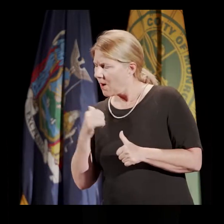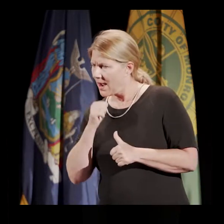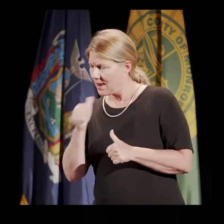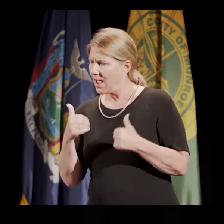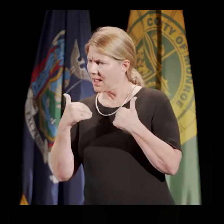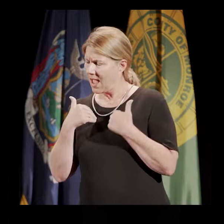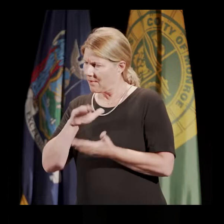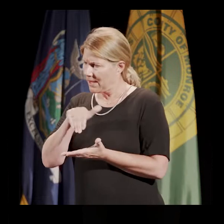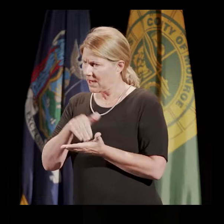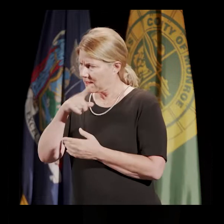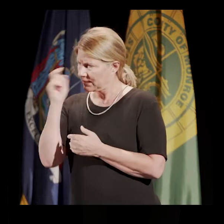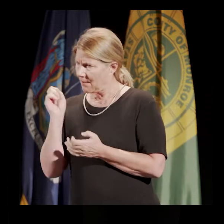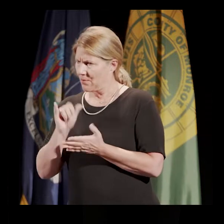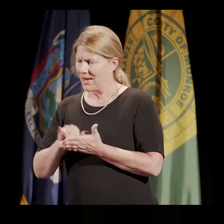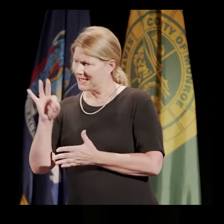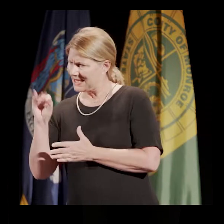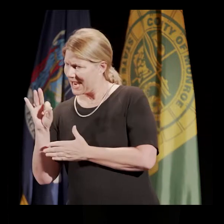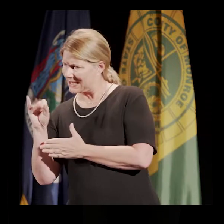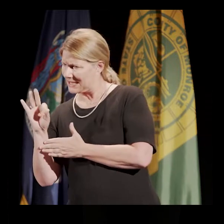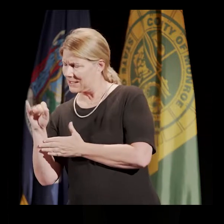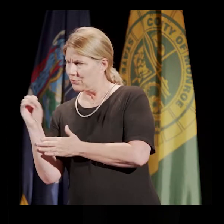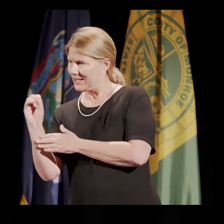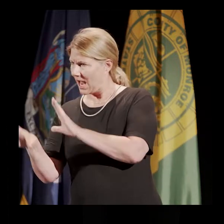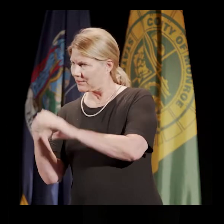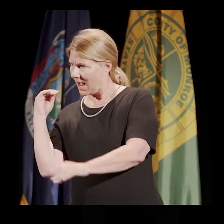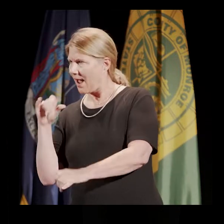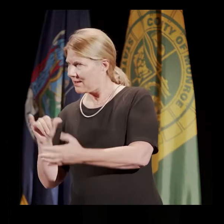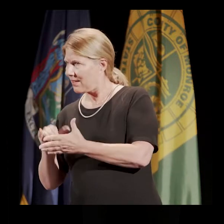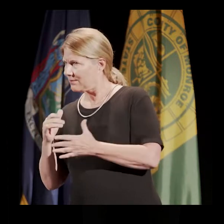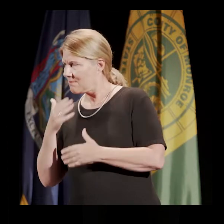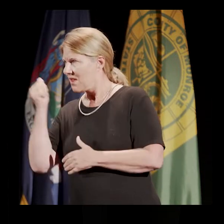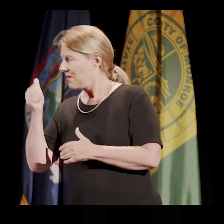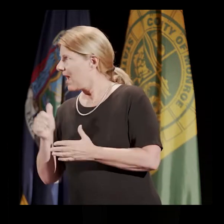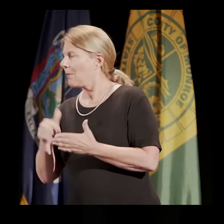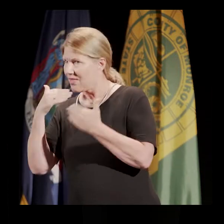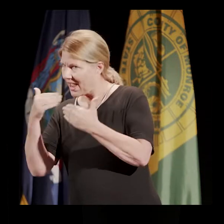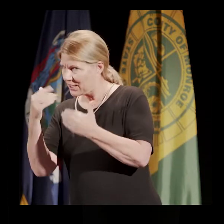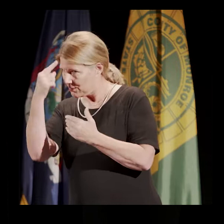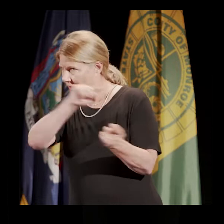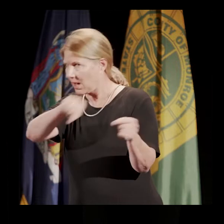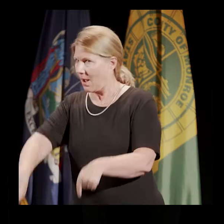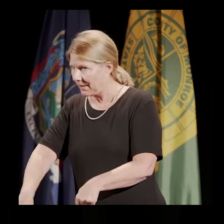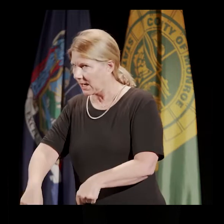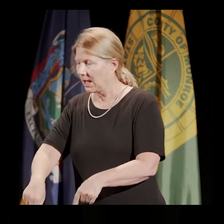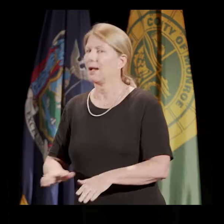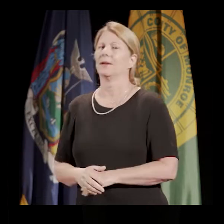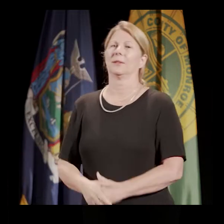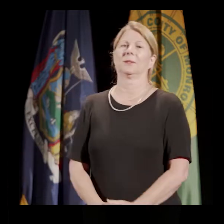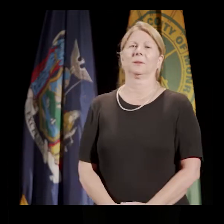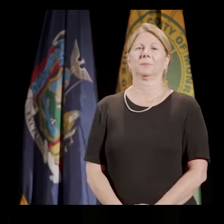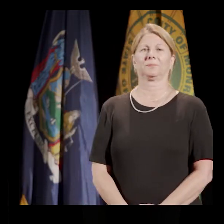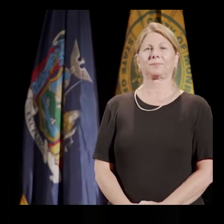in the summer when it's 90 degrees outside and people are on vacation? So that's why you are here today. So I want to thank you all for being here.